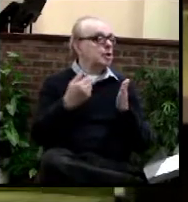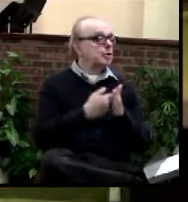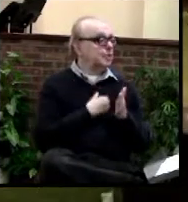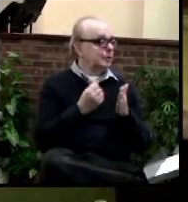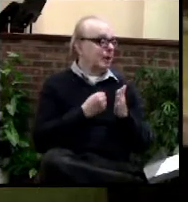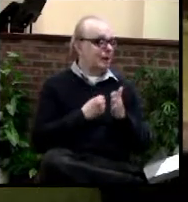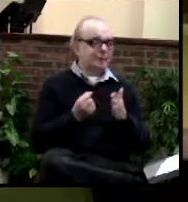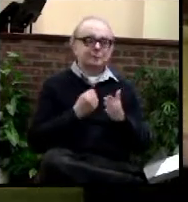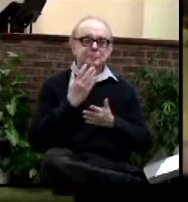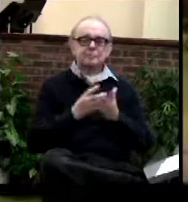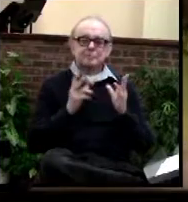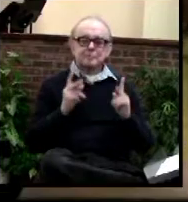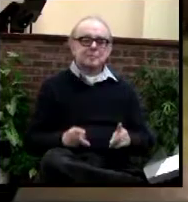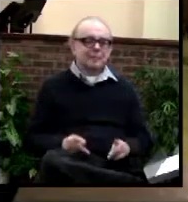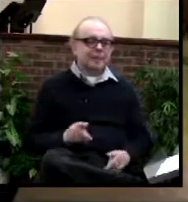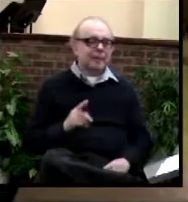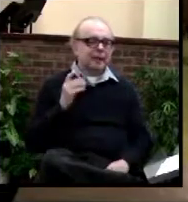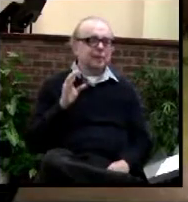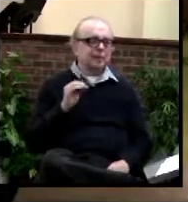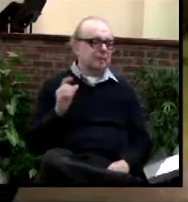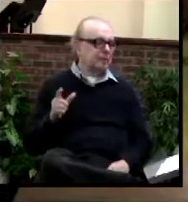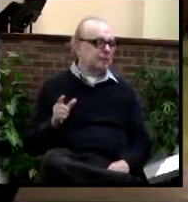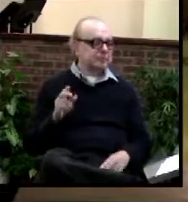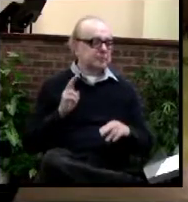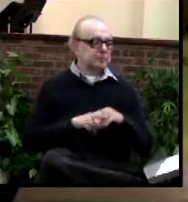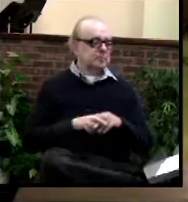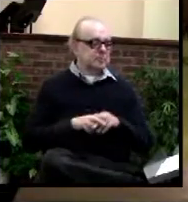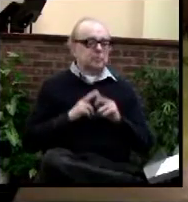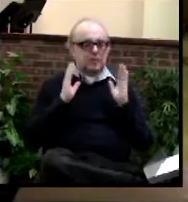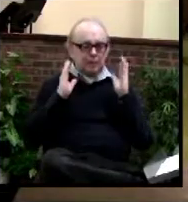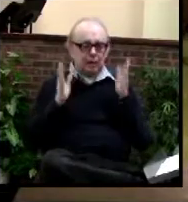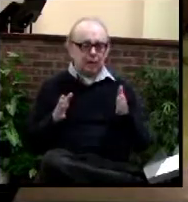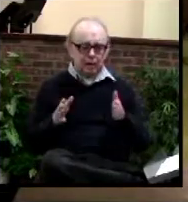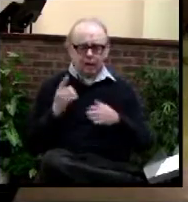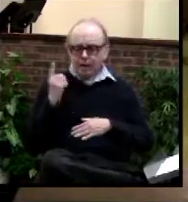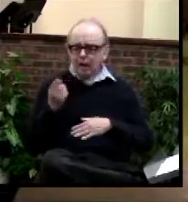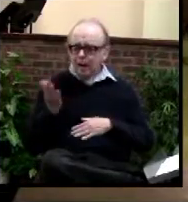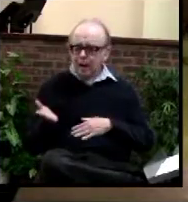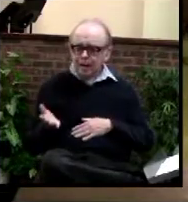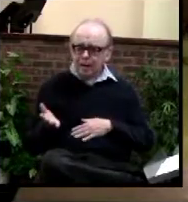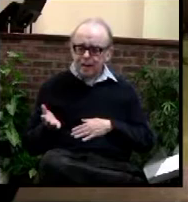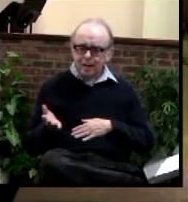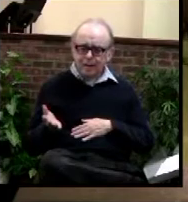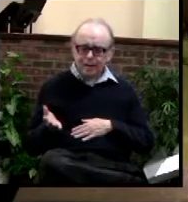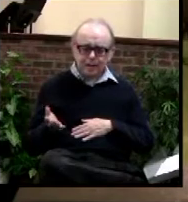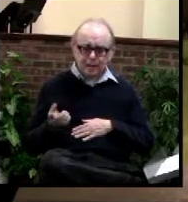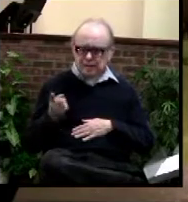Somebody might think it's cool. You're going to sit back and you're going to listen and you're going to think, Didn't they even